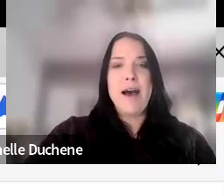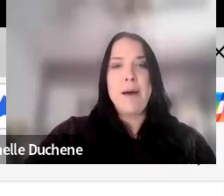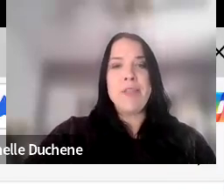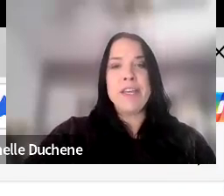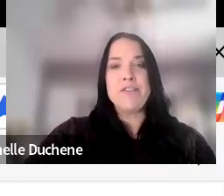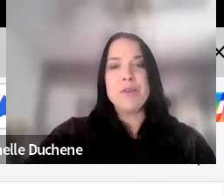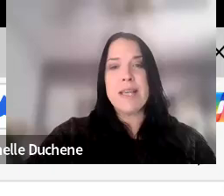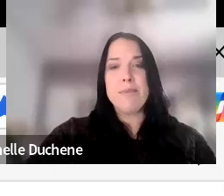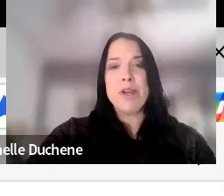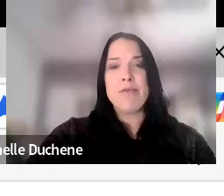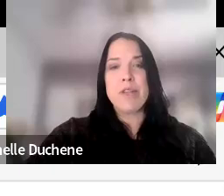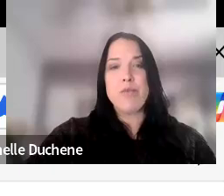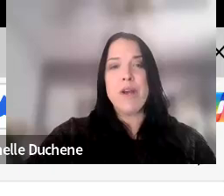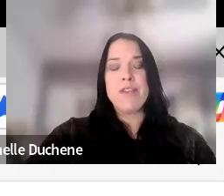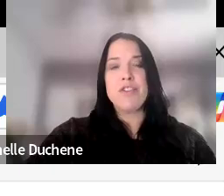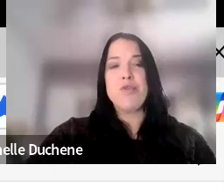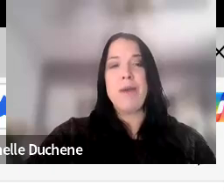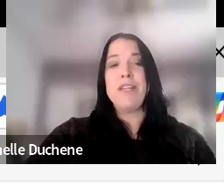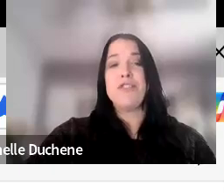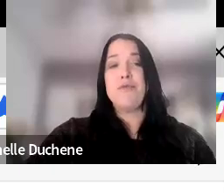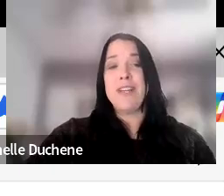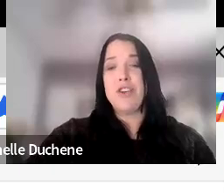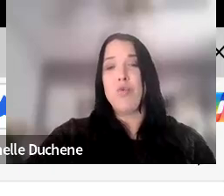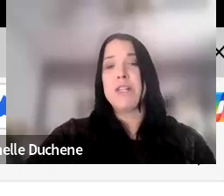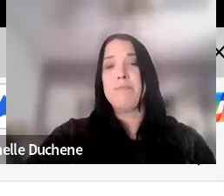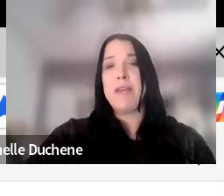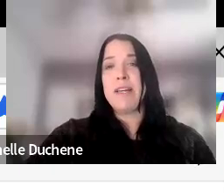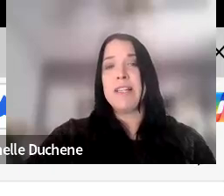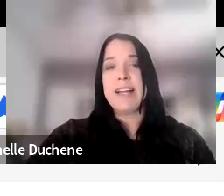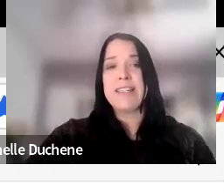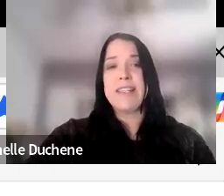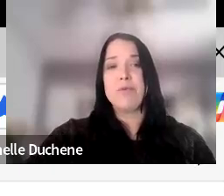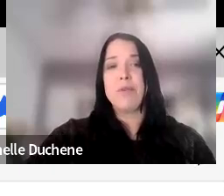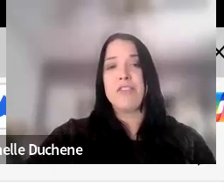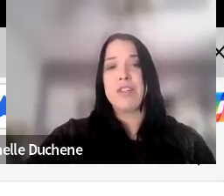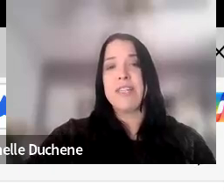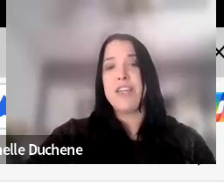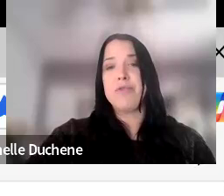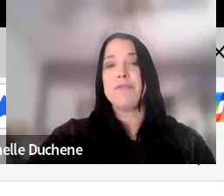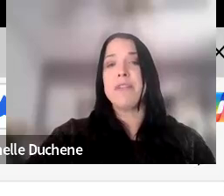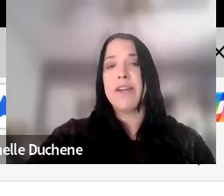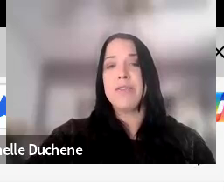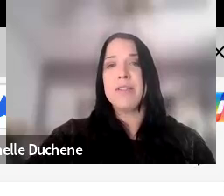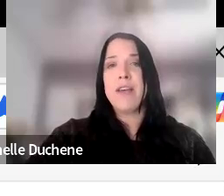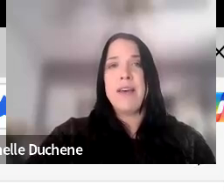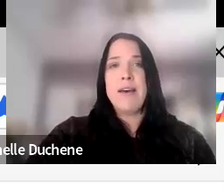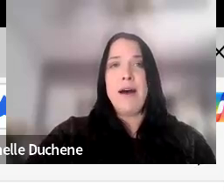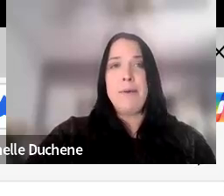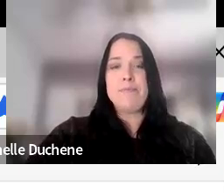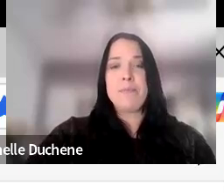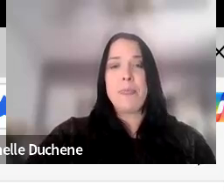is it gives you a summary of really what those QIP surveys are, what's being collected. These will actually take you to